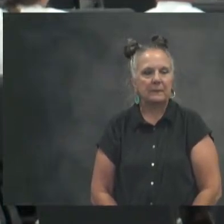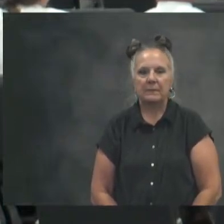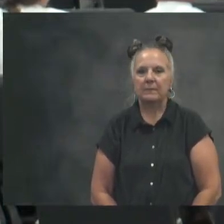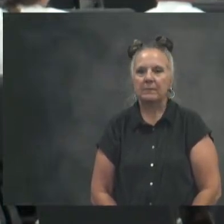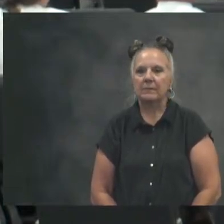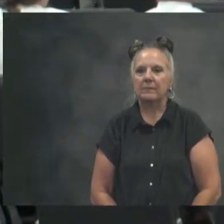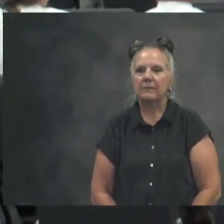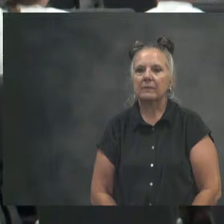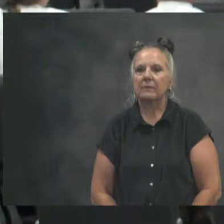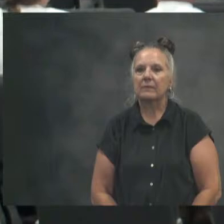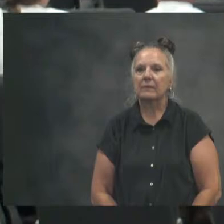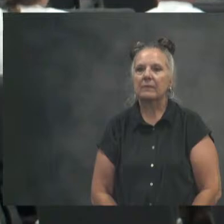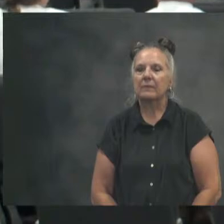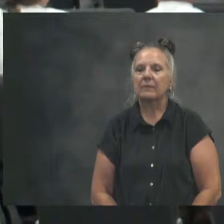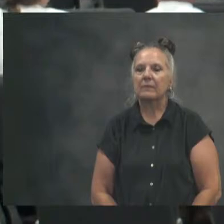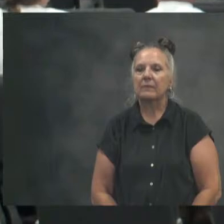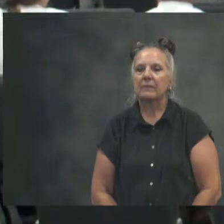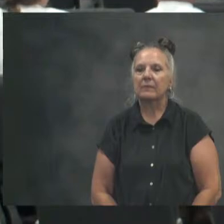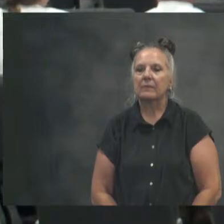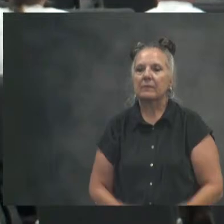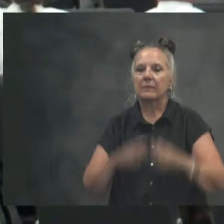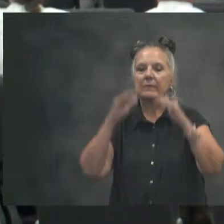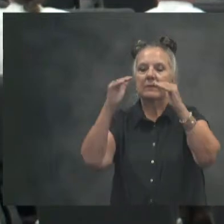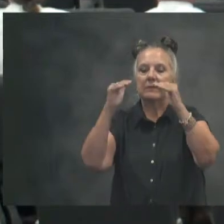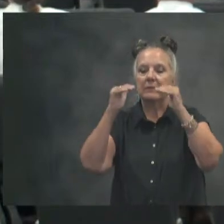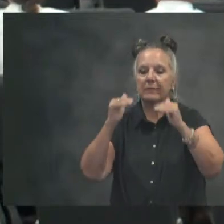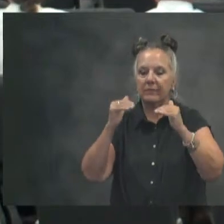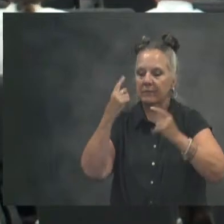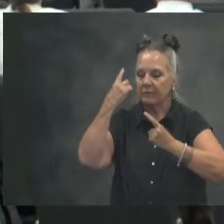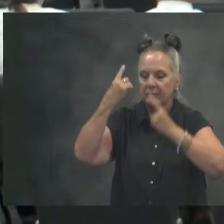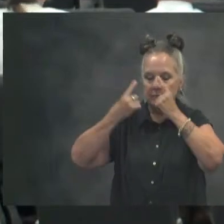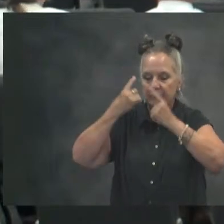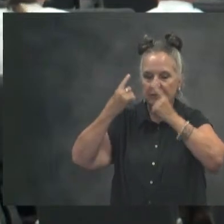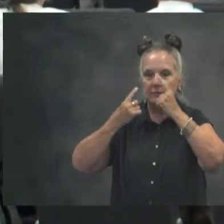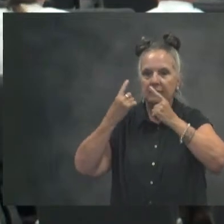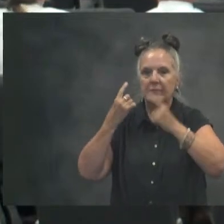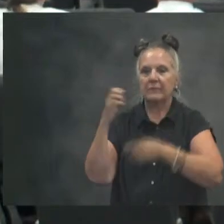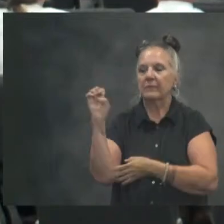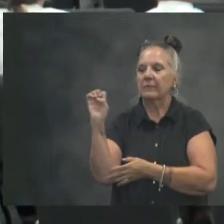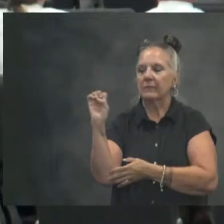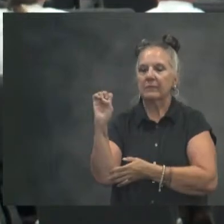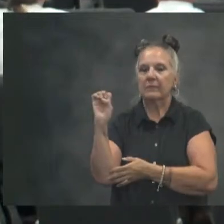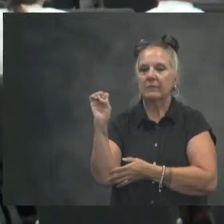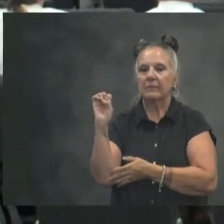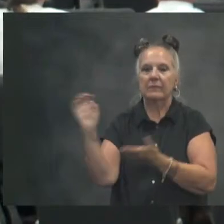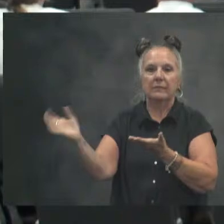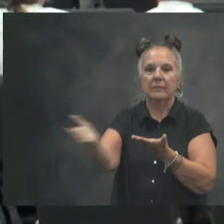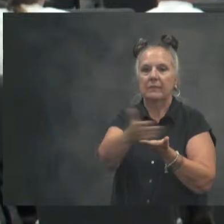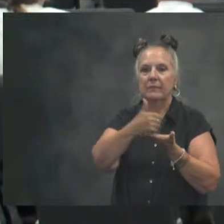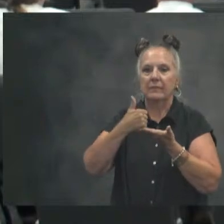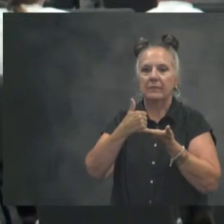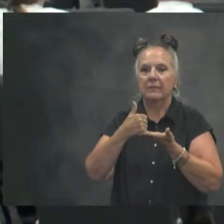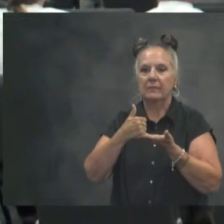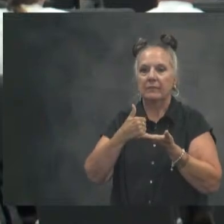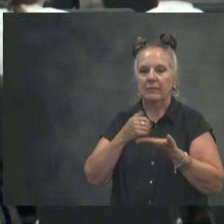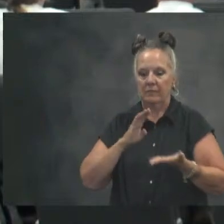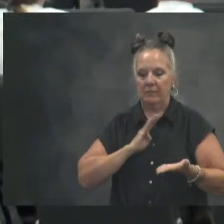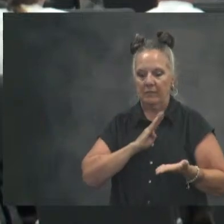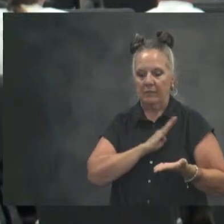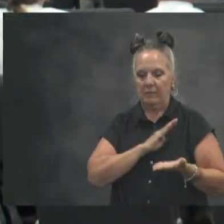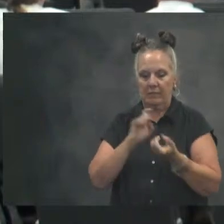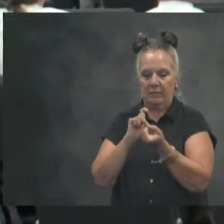Okay, our next item for consideration is emergency procurement for the board's